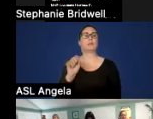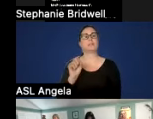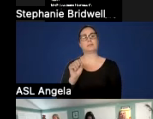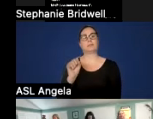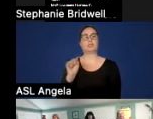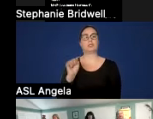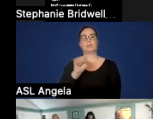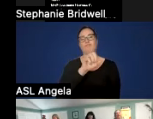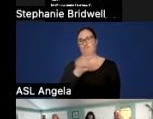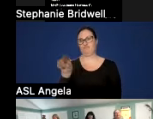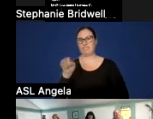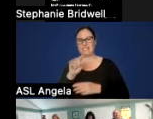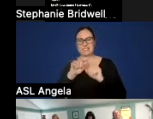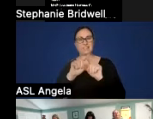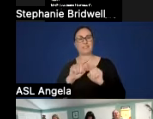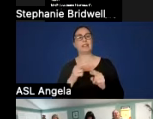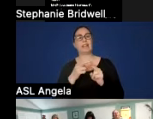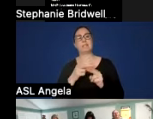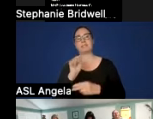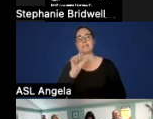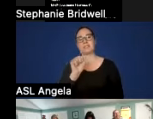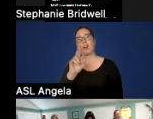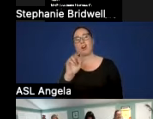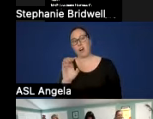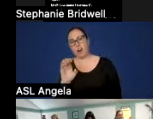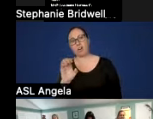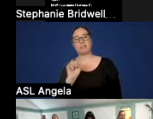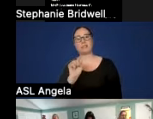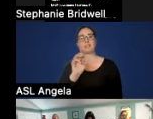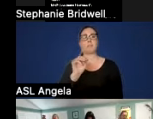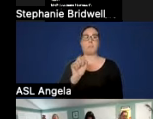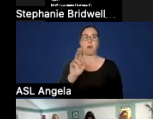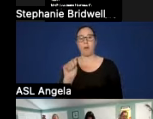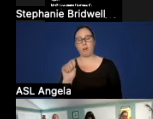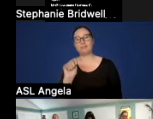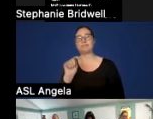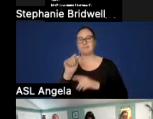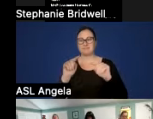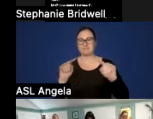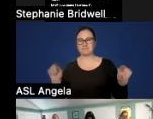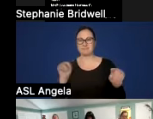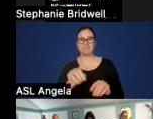R's. It really can depend. Many times, especially